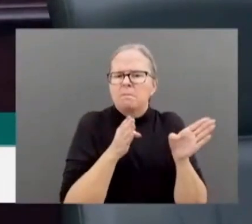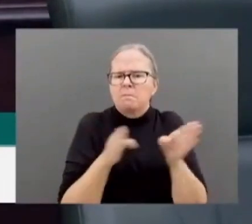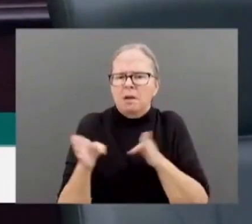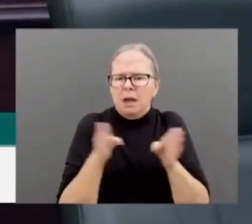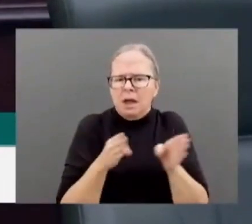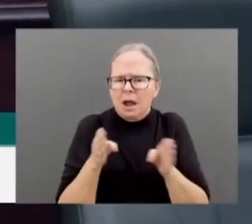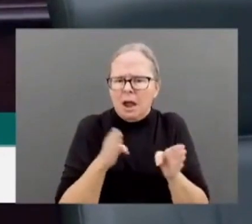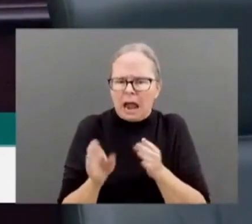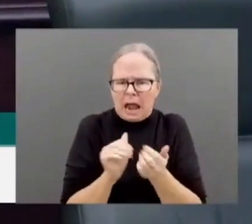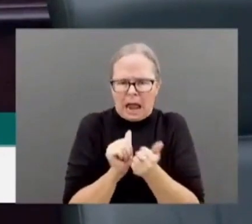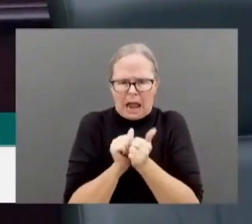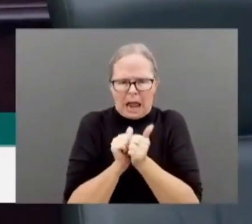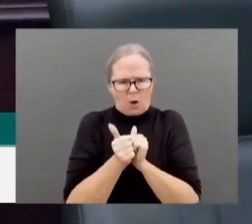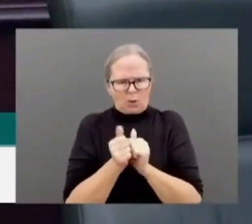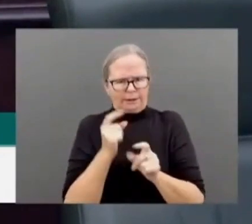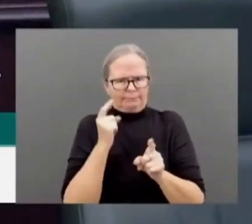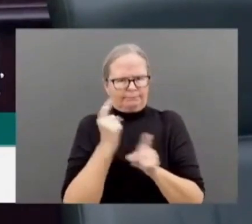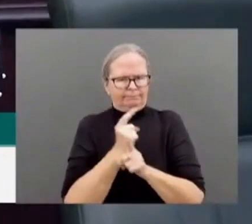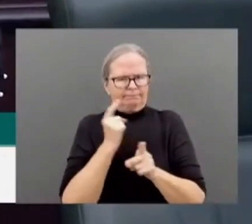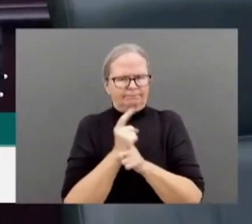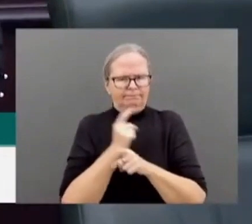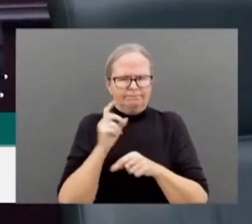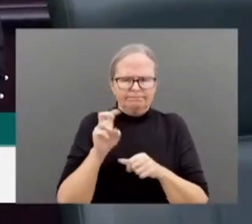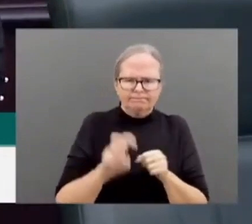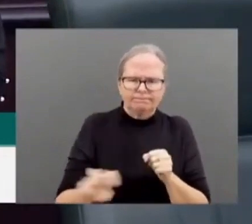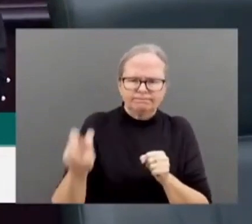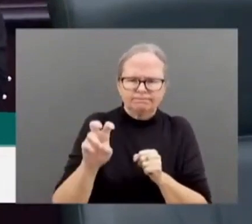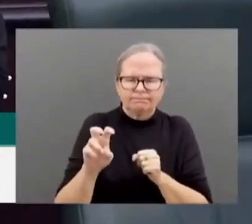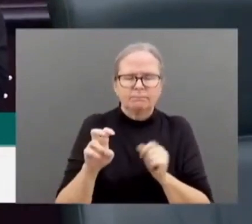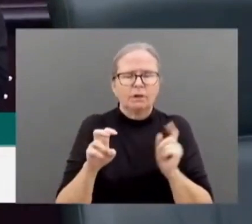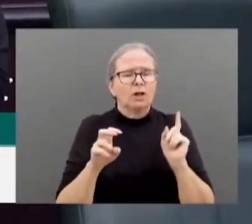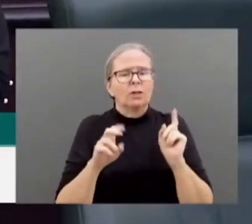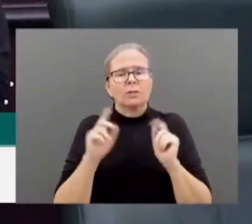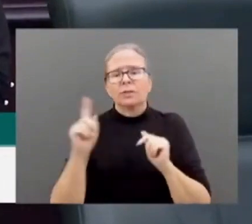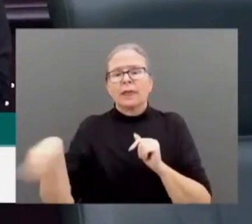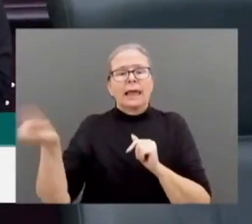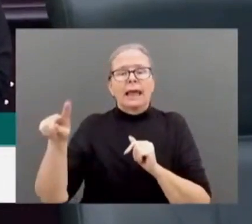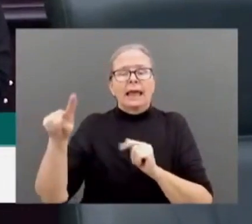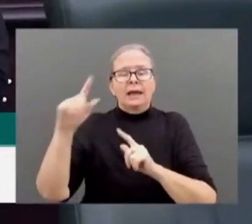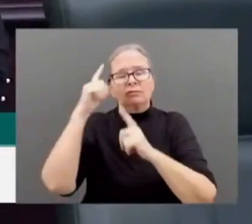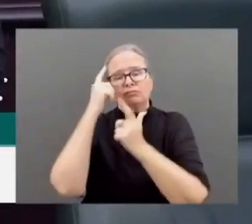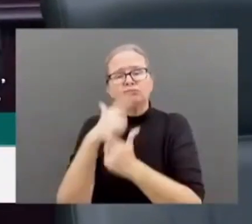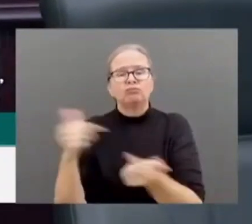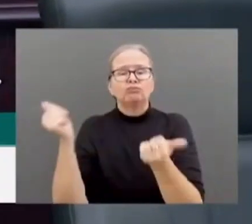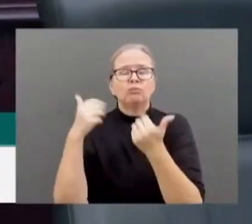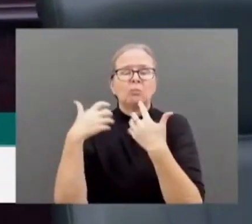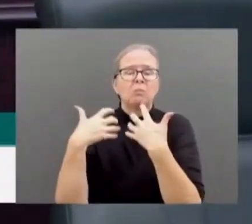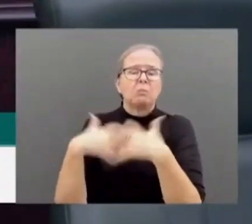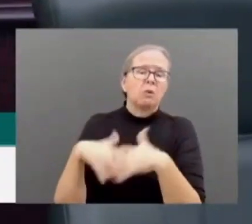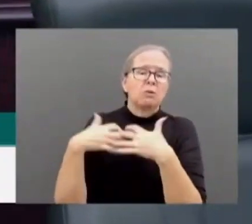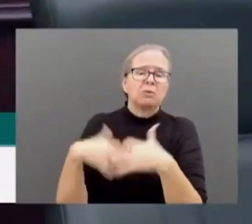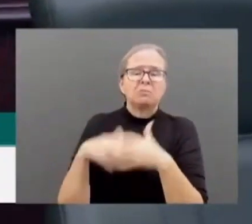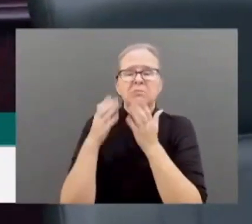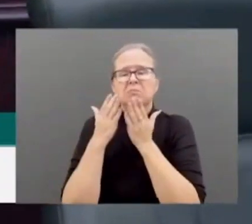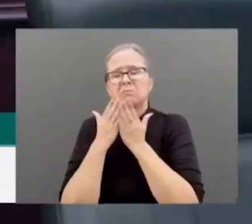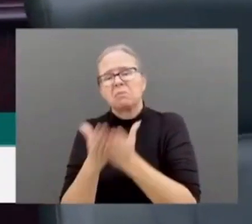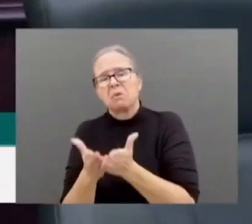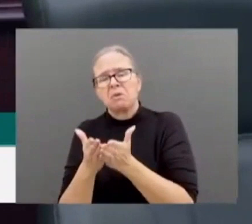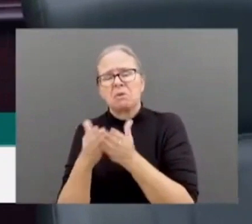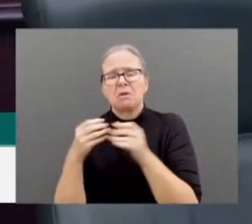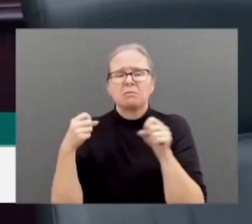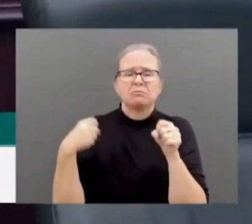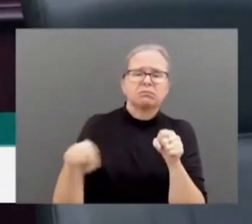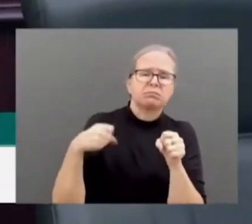continues to wreak havoc on wetlands and wildlife habitat. Collaborative planning with diverse user groups could address these impacts,